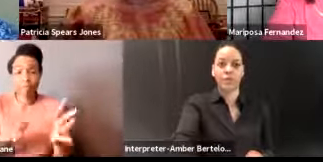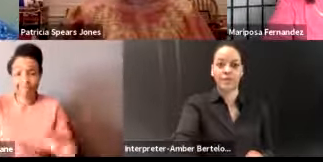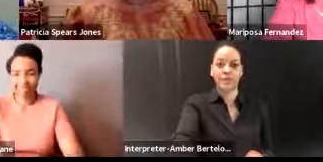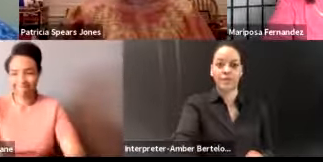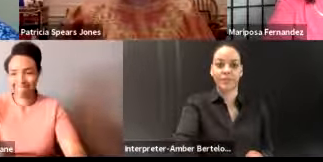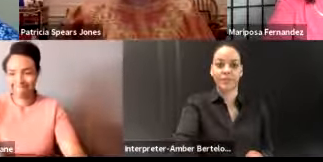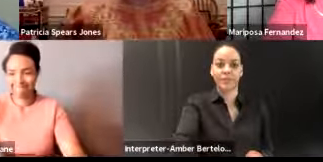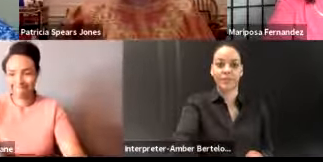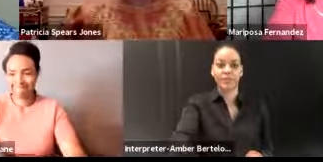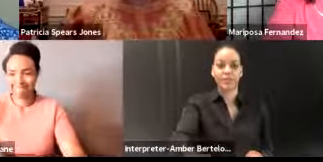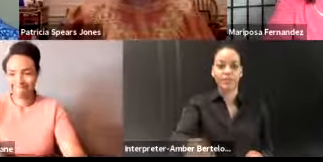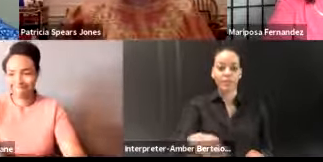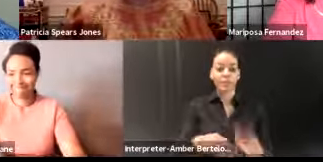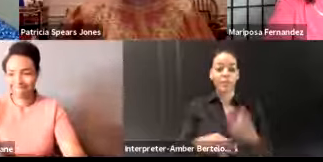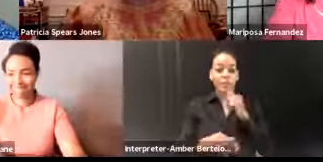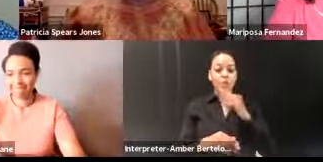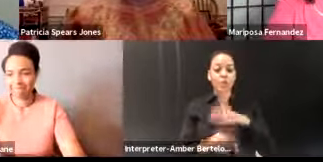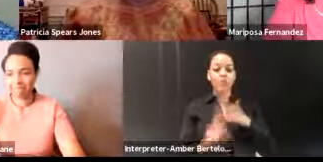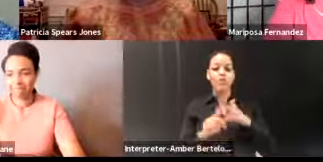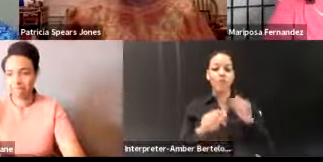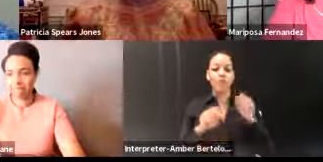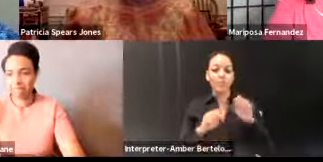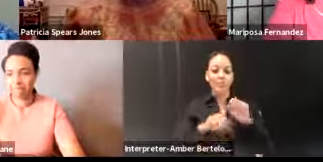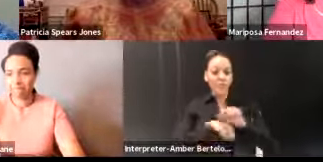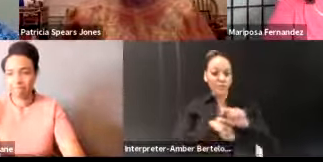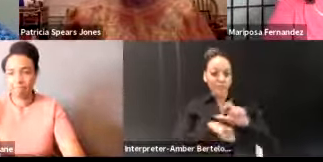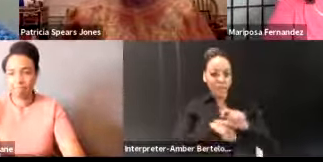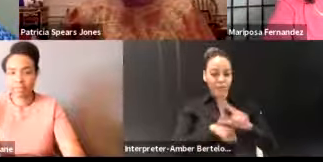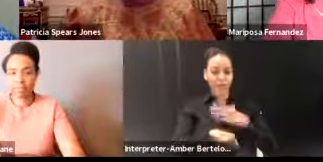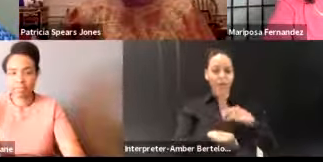a Salvadoran and Nicaraguan poet.